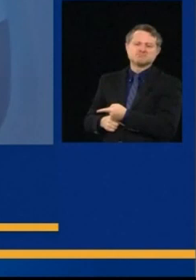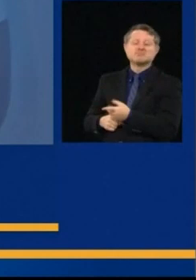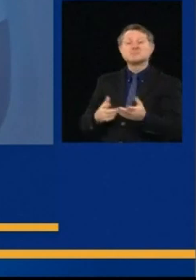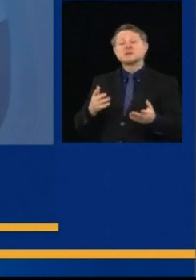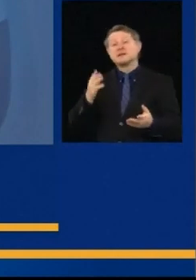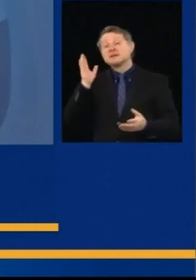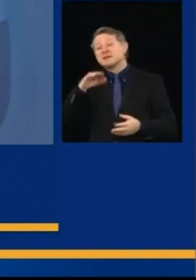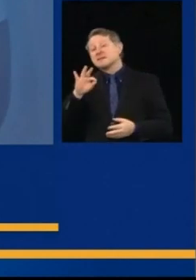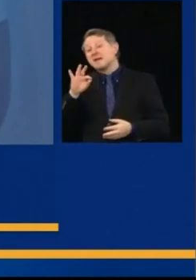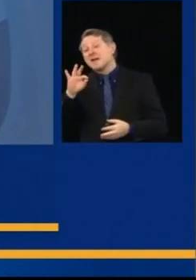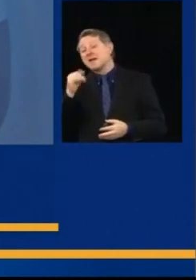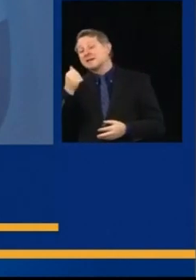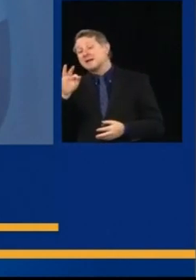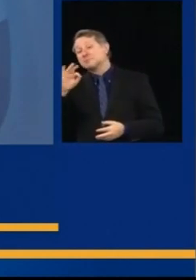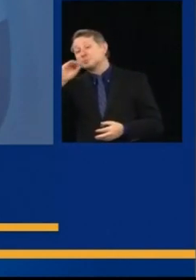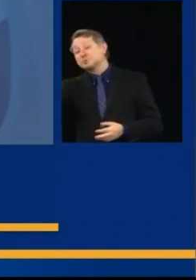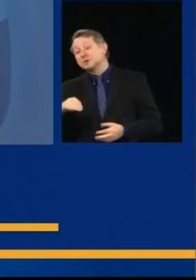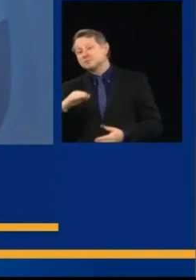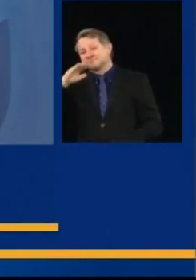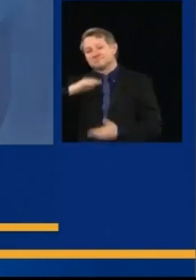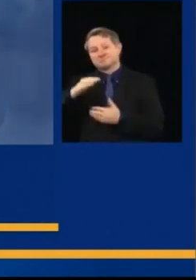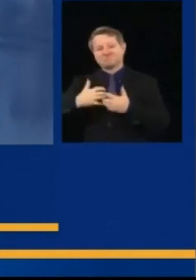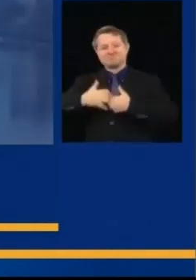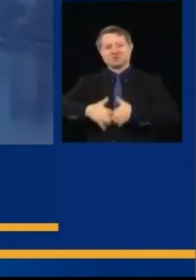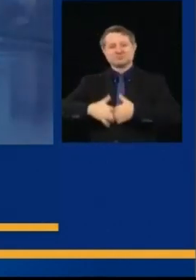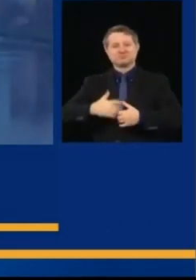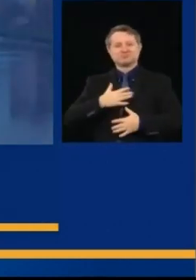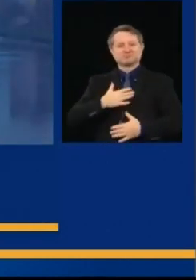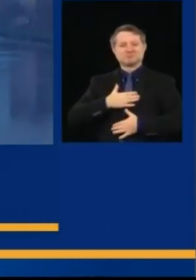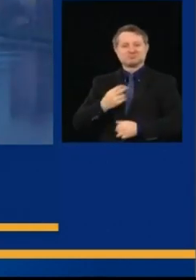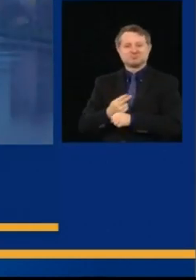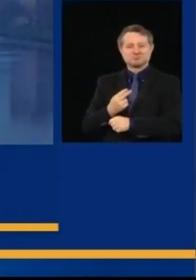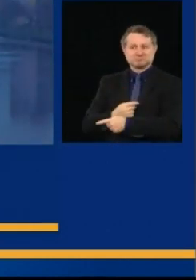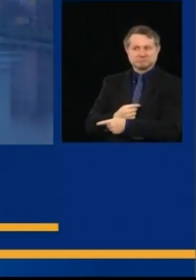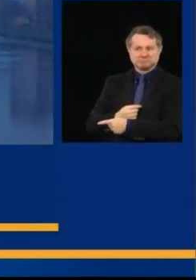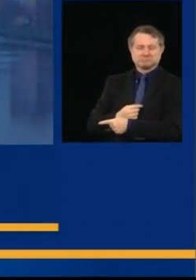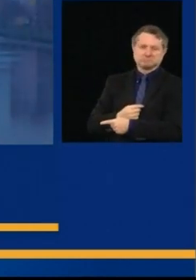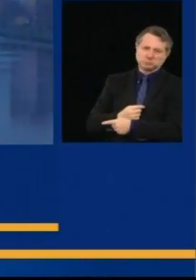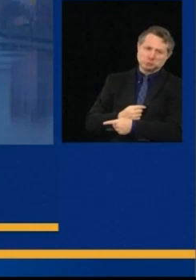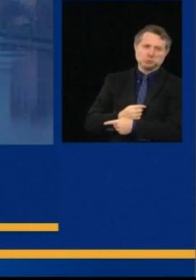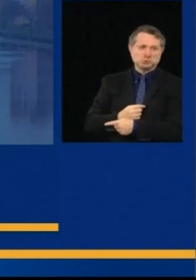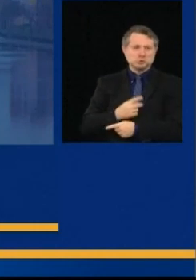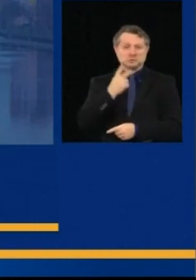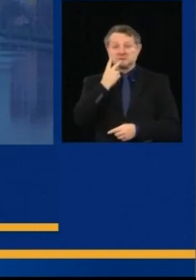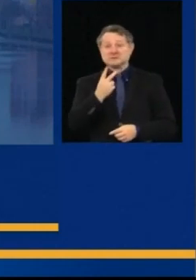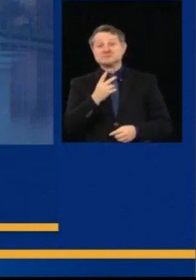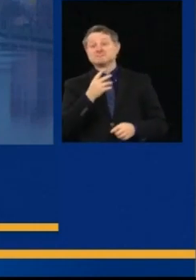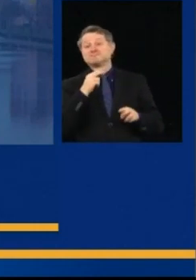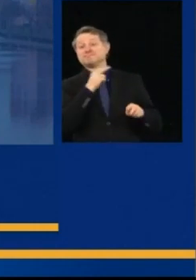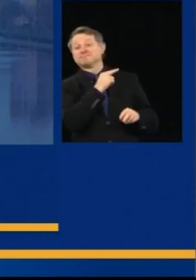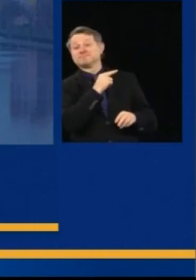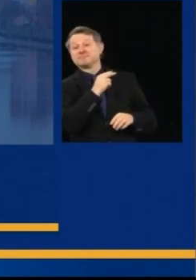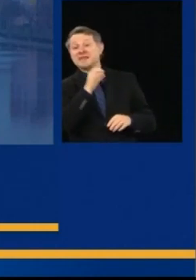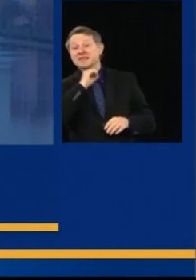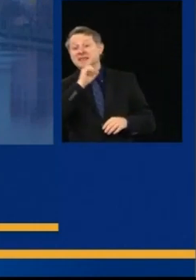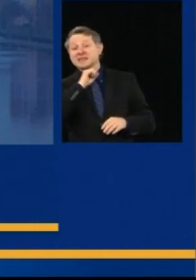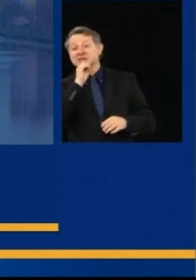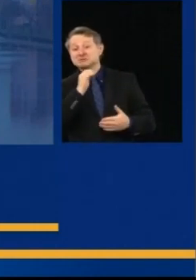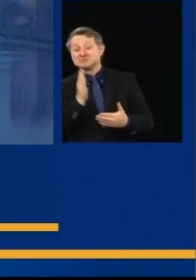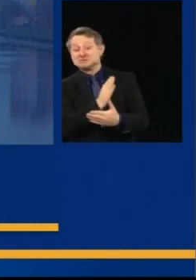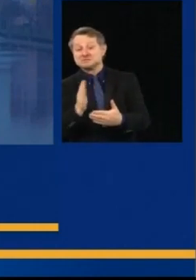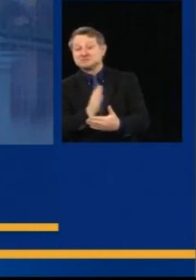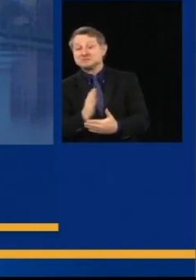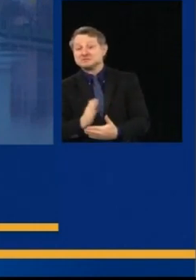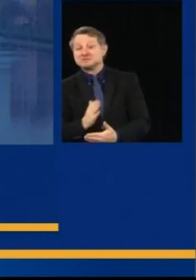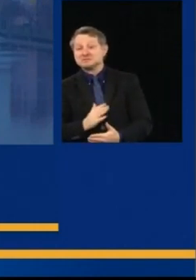very serious. 43% of the cases are still hospitalized. On the age, when they say children, it's